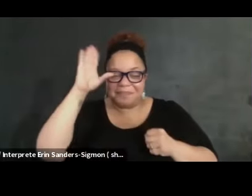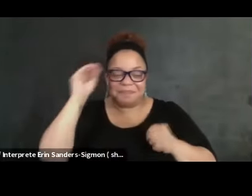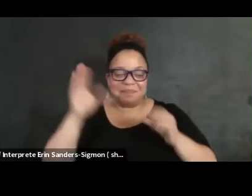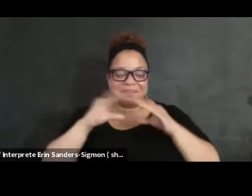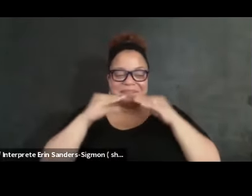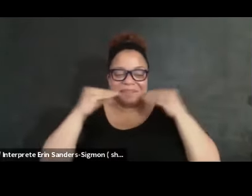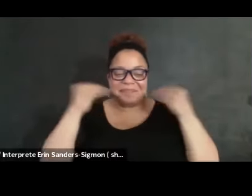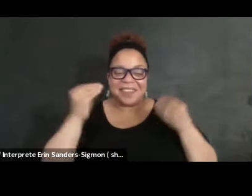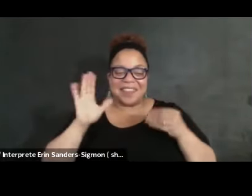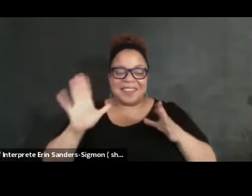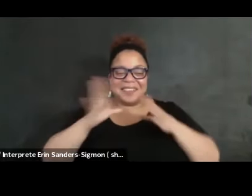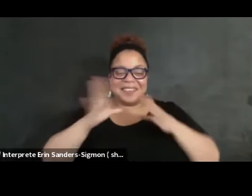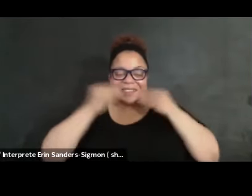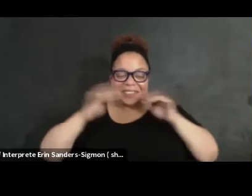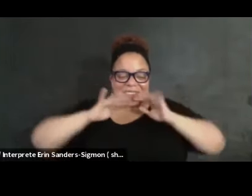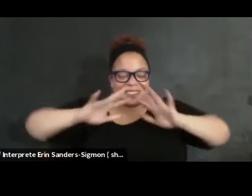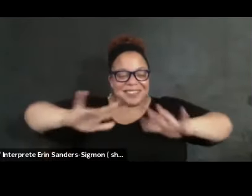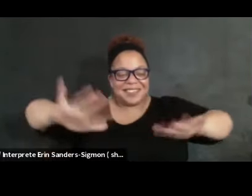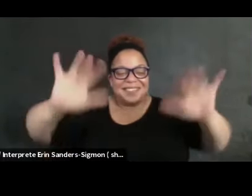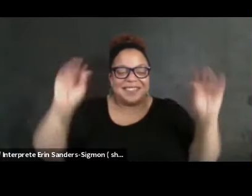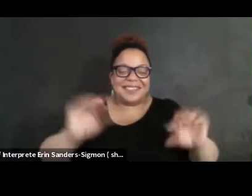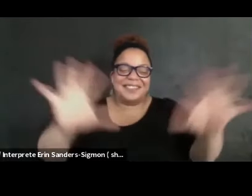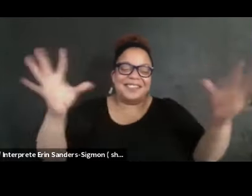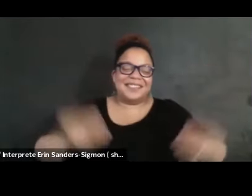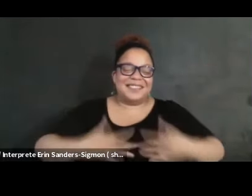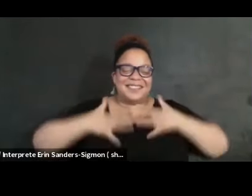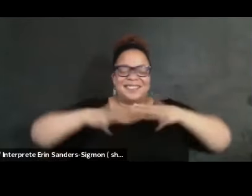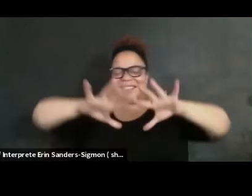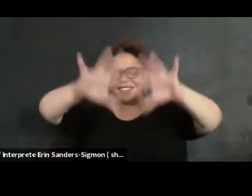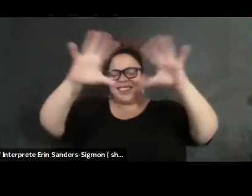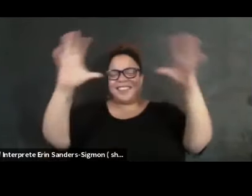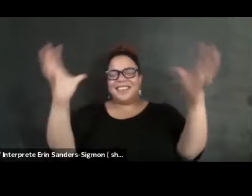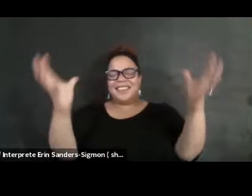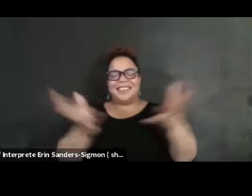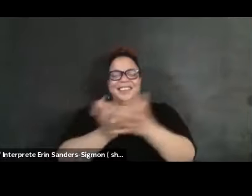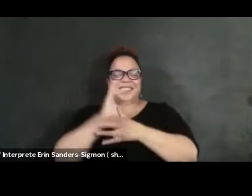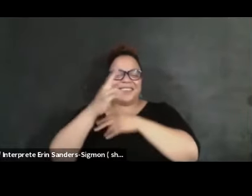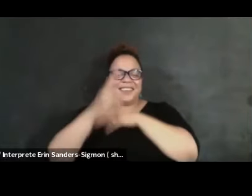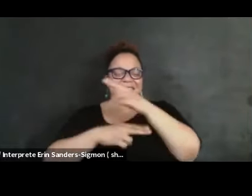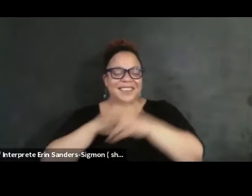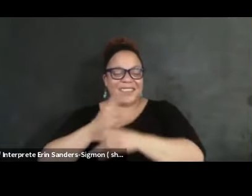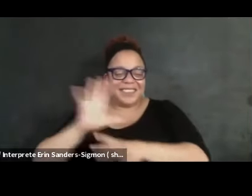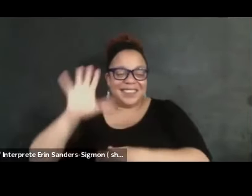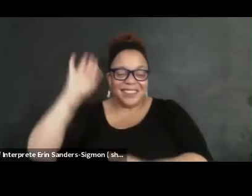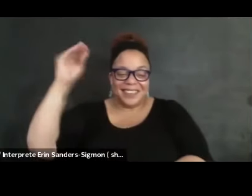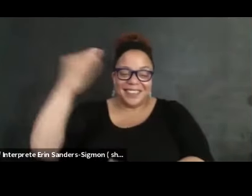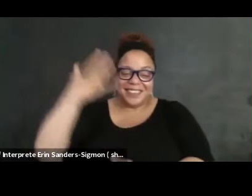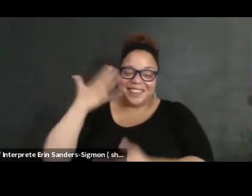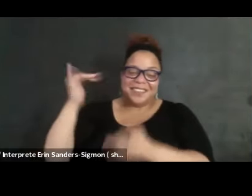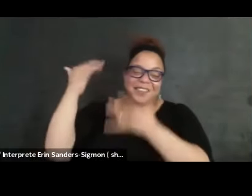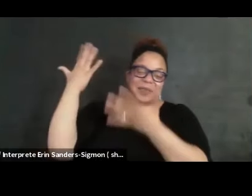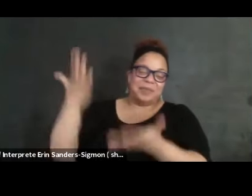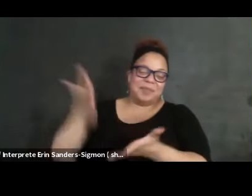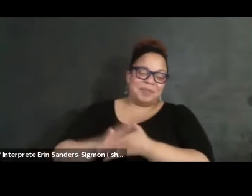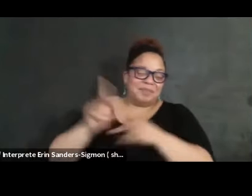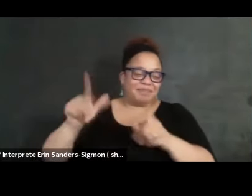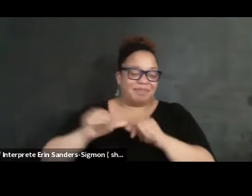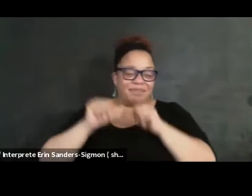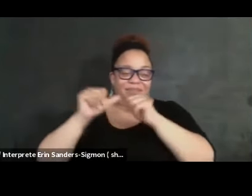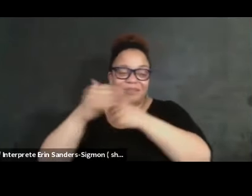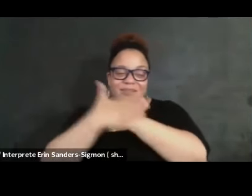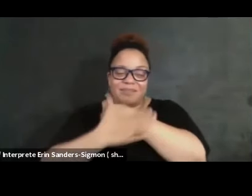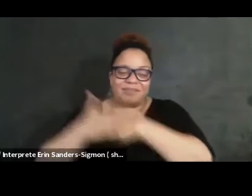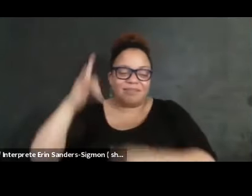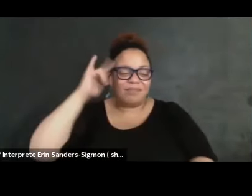universe, that outshines the sun itself, that looks like velvet, feels that lasts for lifetimes